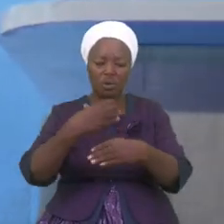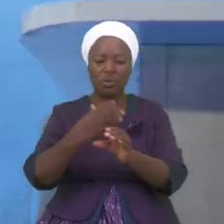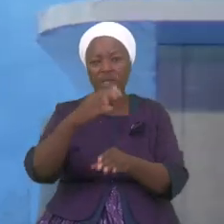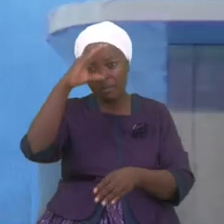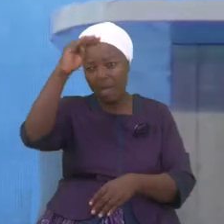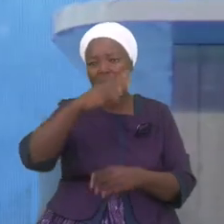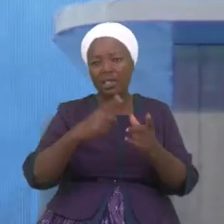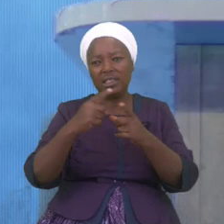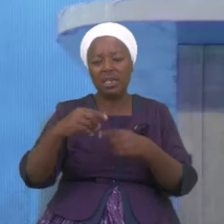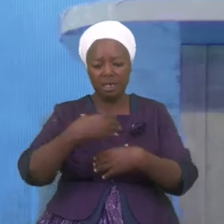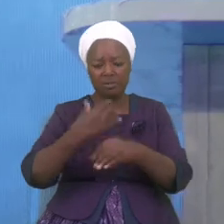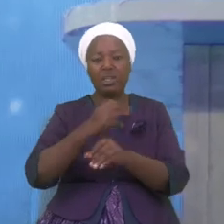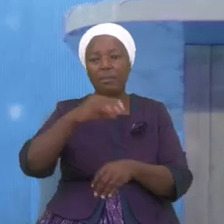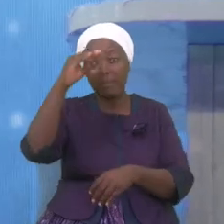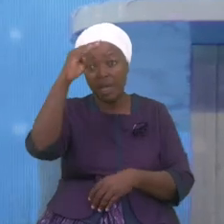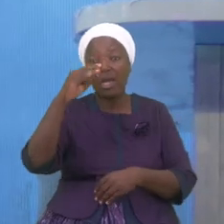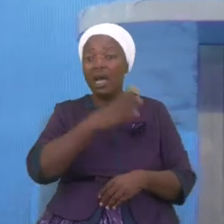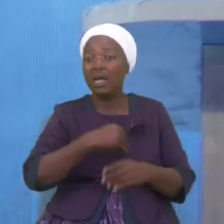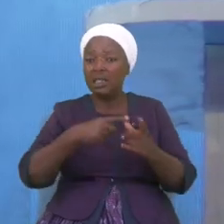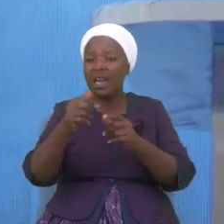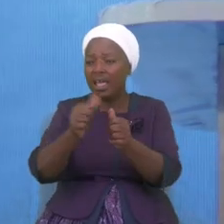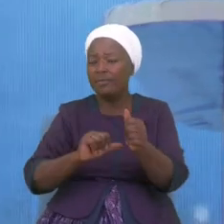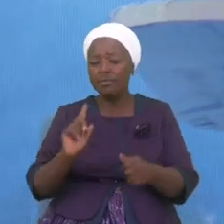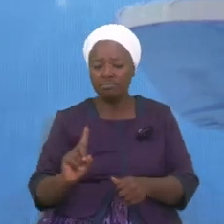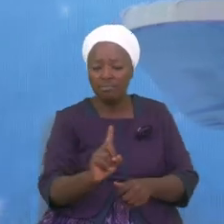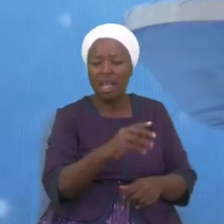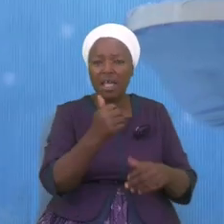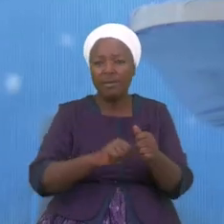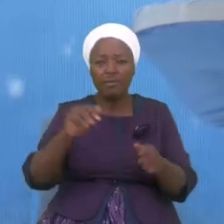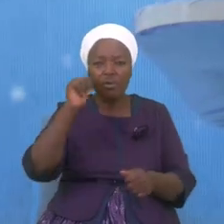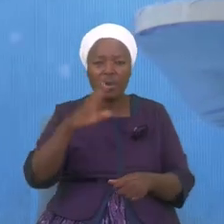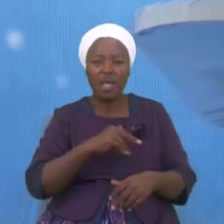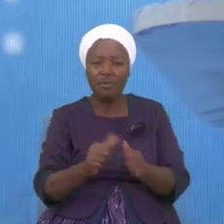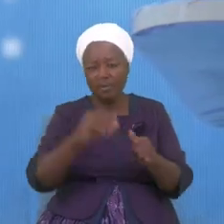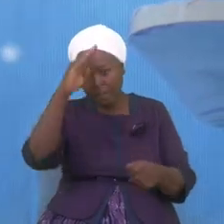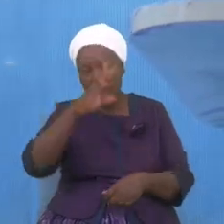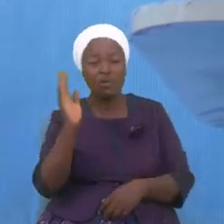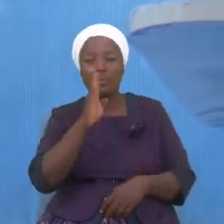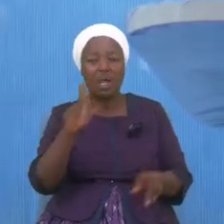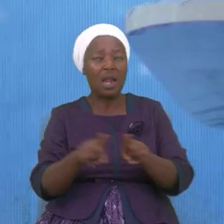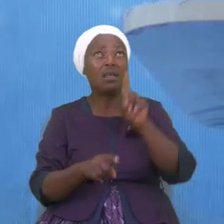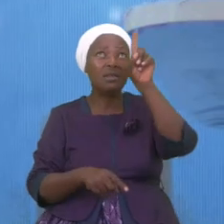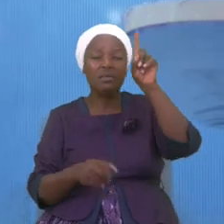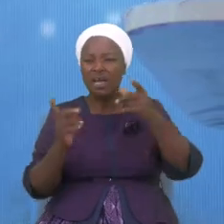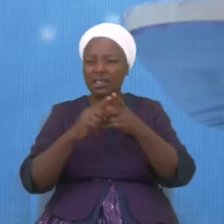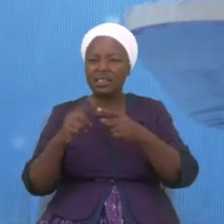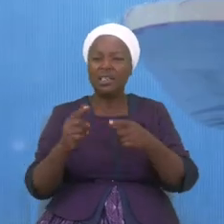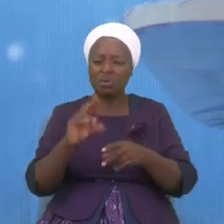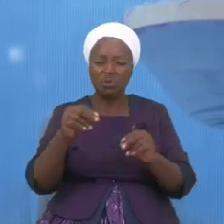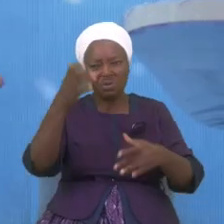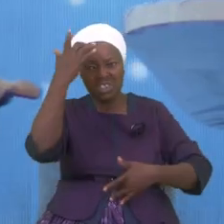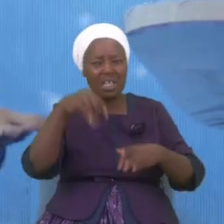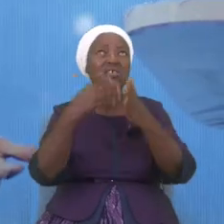will create man, and every man, every woman will be like him. No sickness in heaven. He